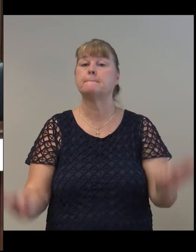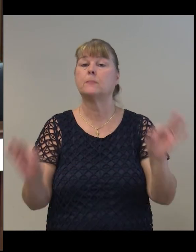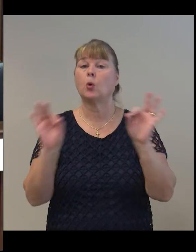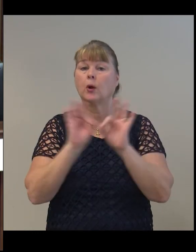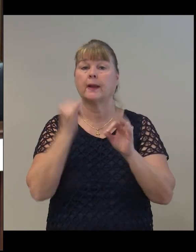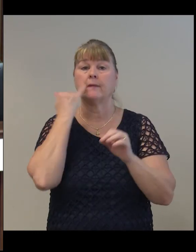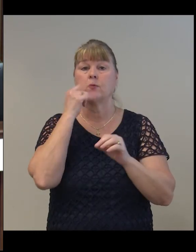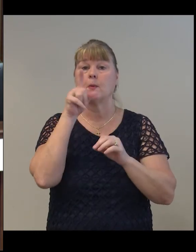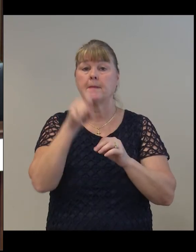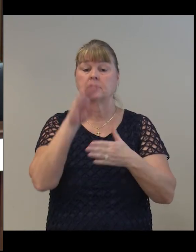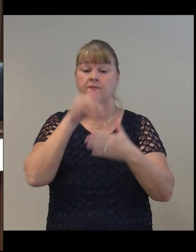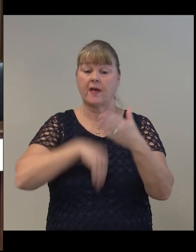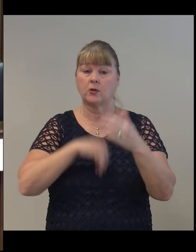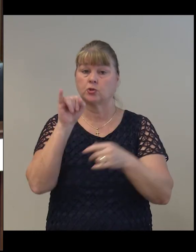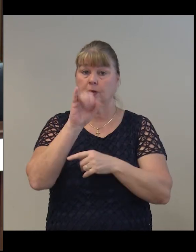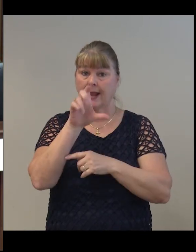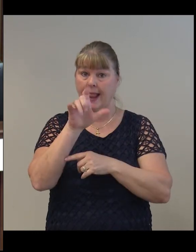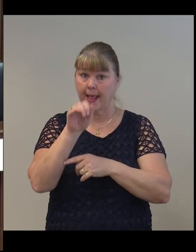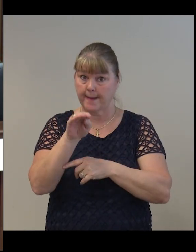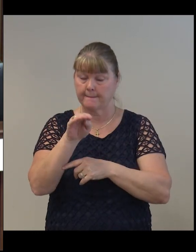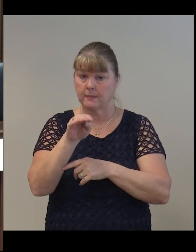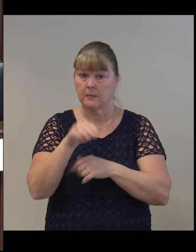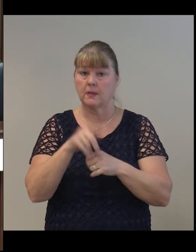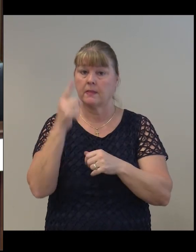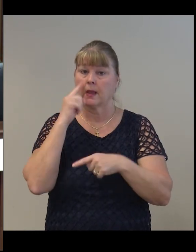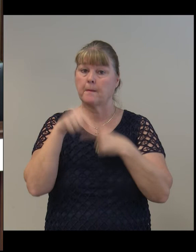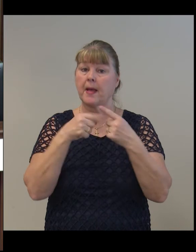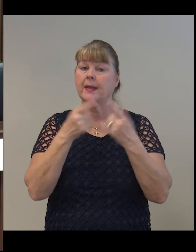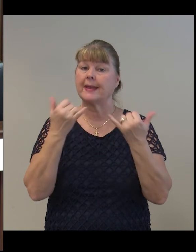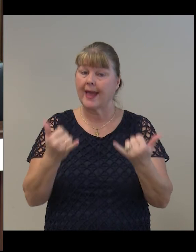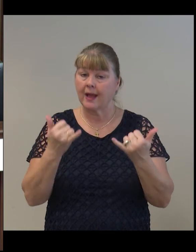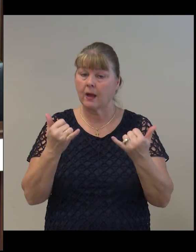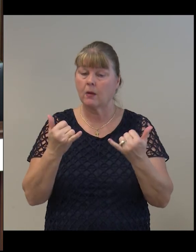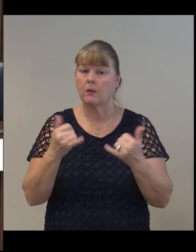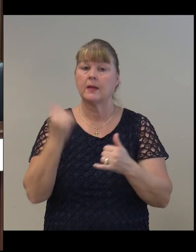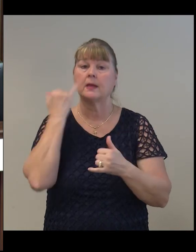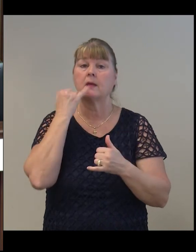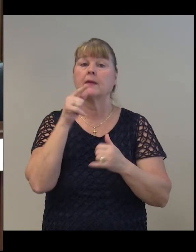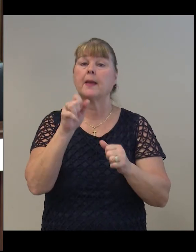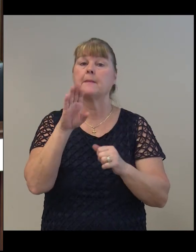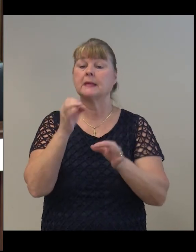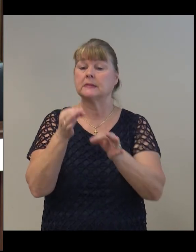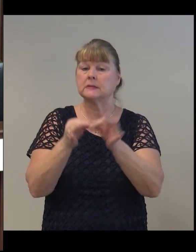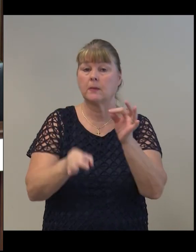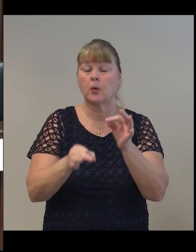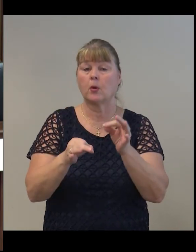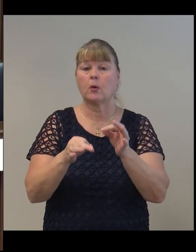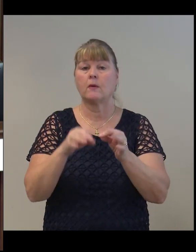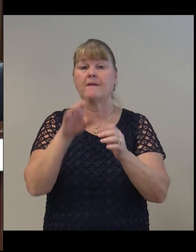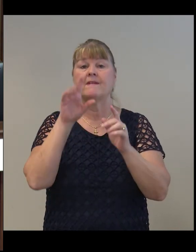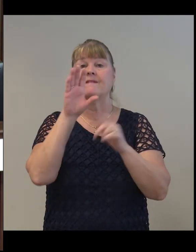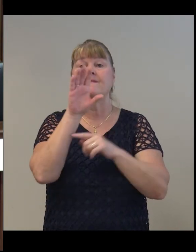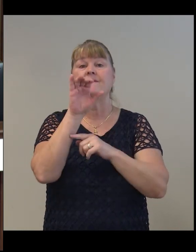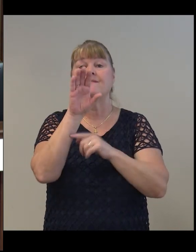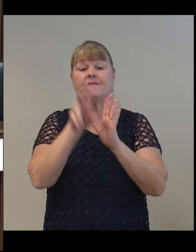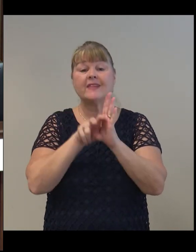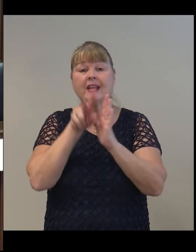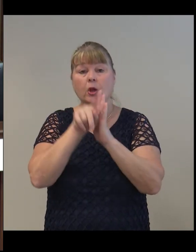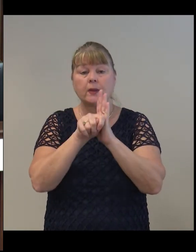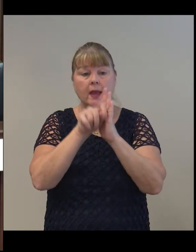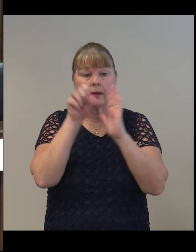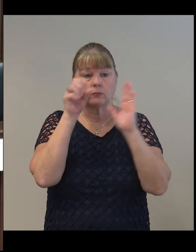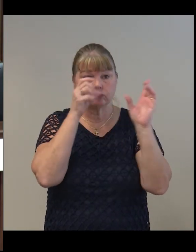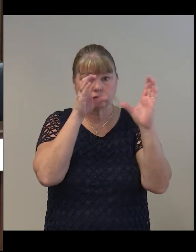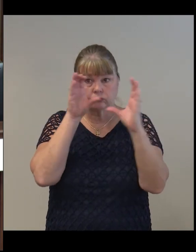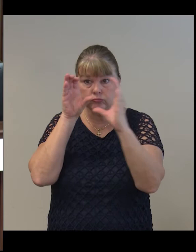critically important if you have to file an insurance claim. So thinking about those things now. It could be as simple as taking a video